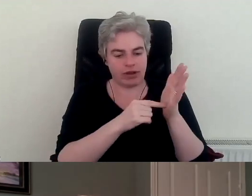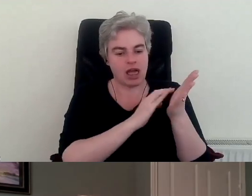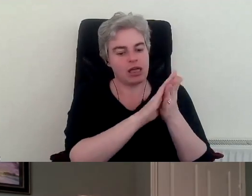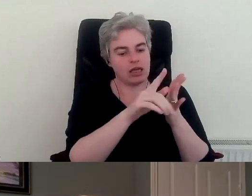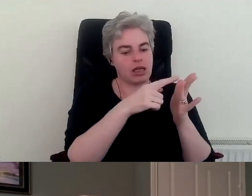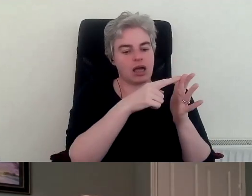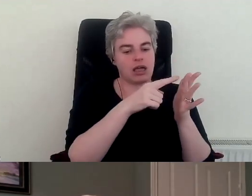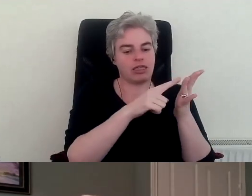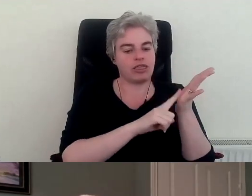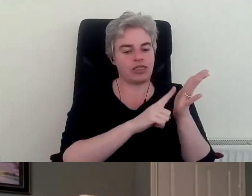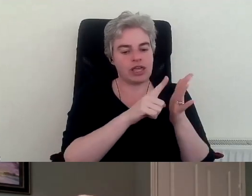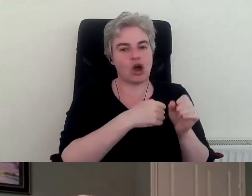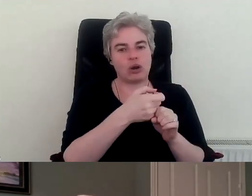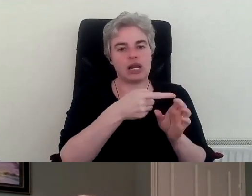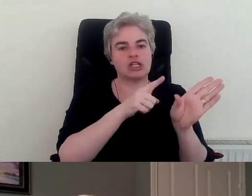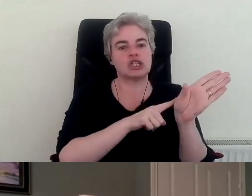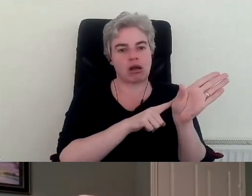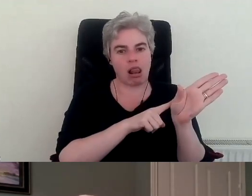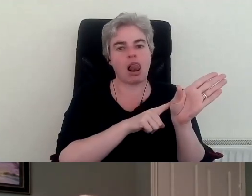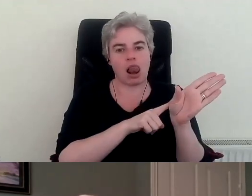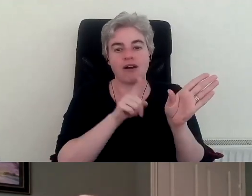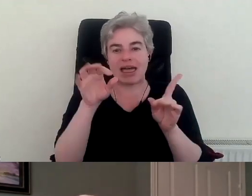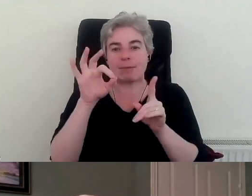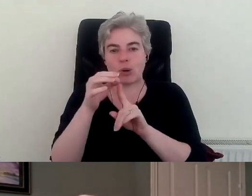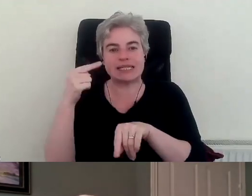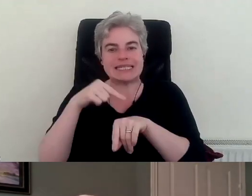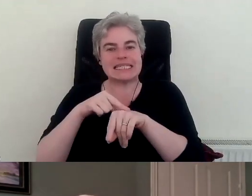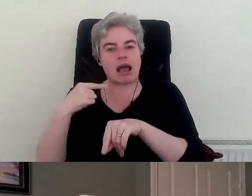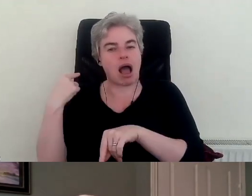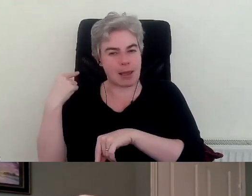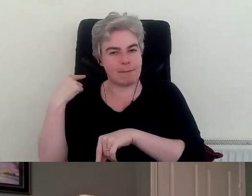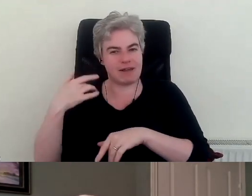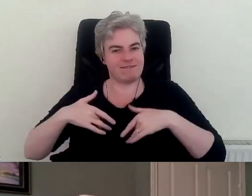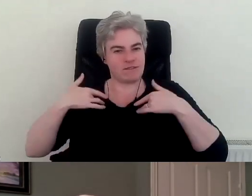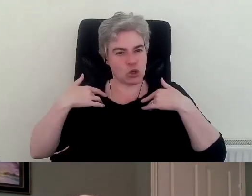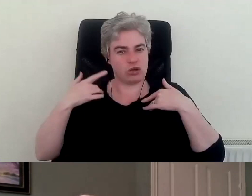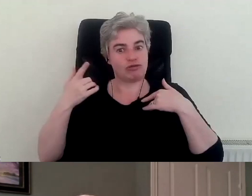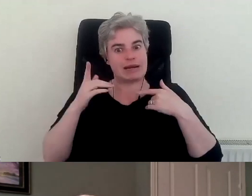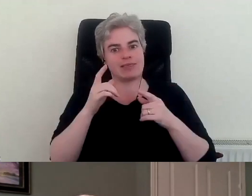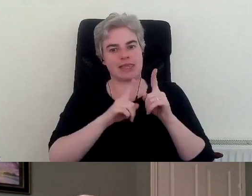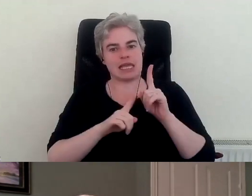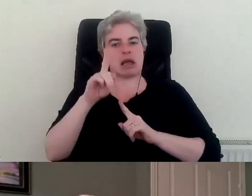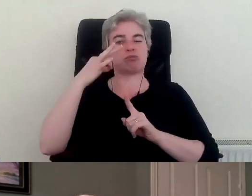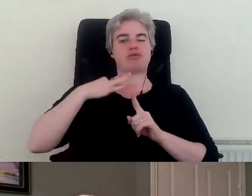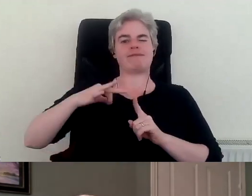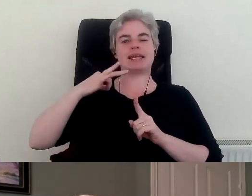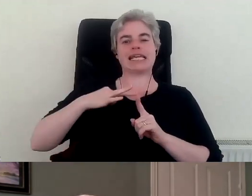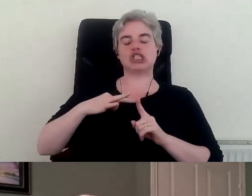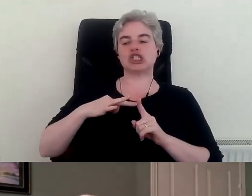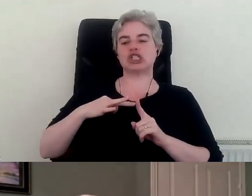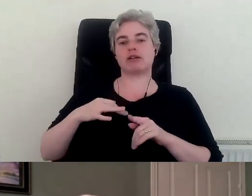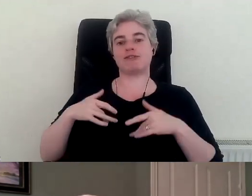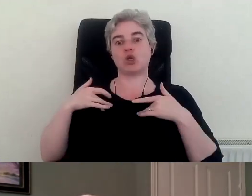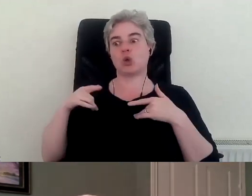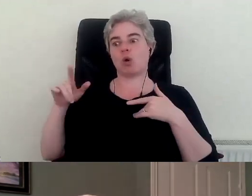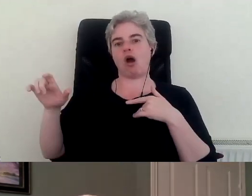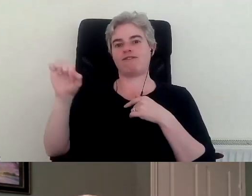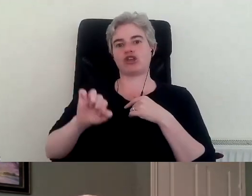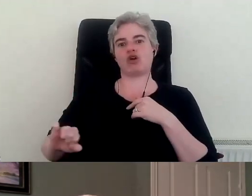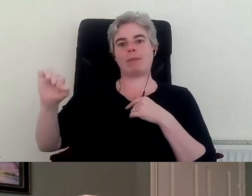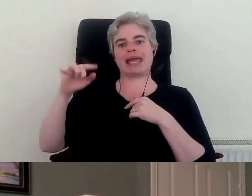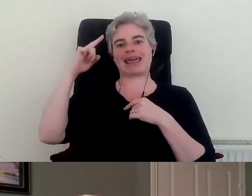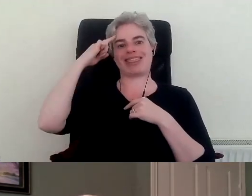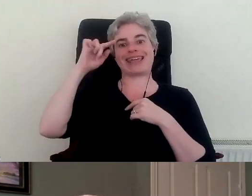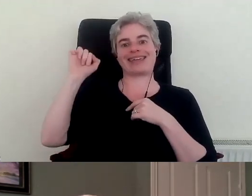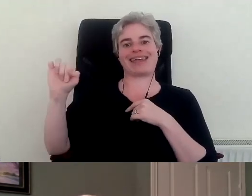systematic theological articulation at that point in time, which was the privileged position of the European way of thinking,